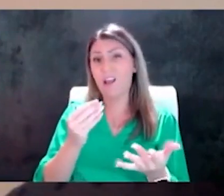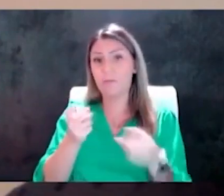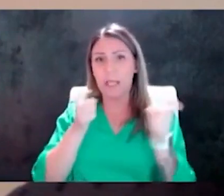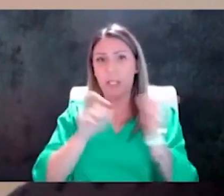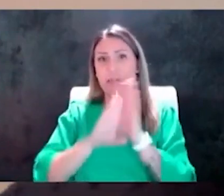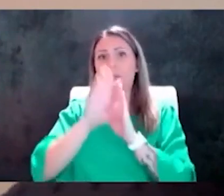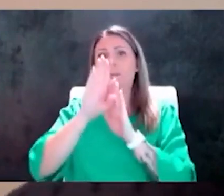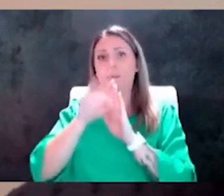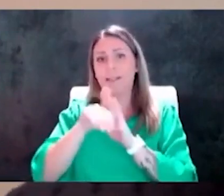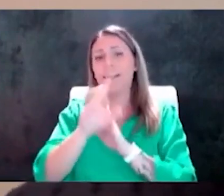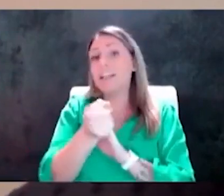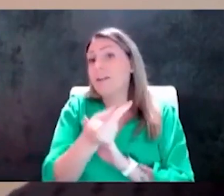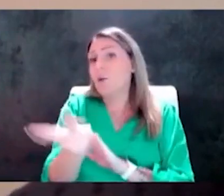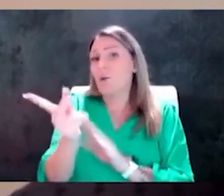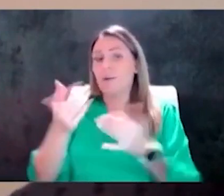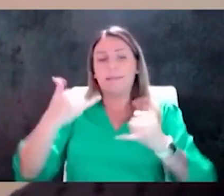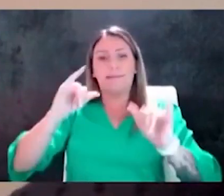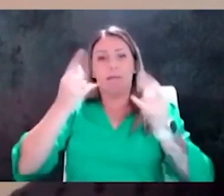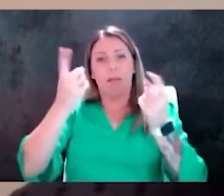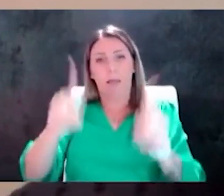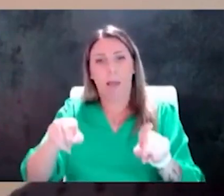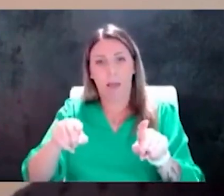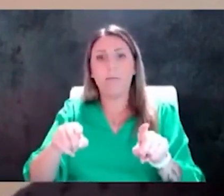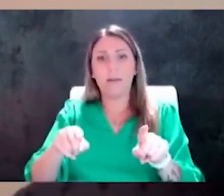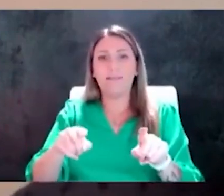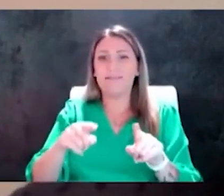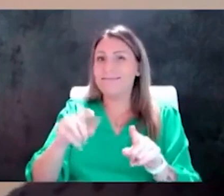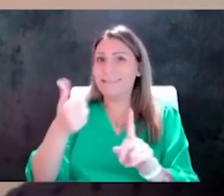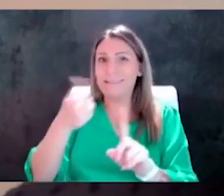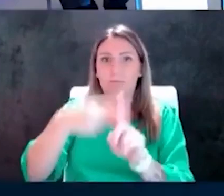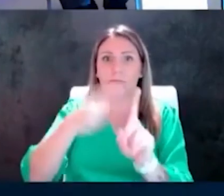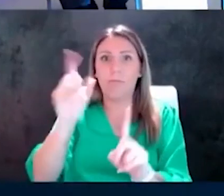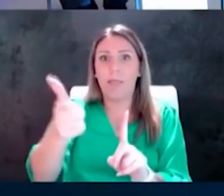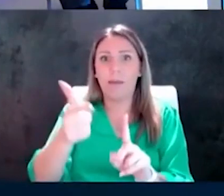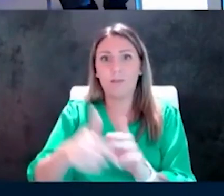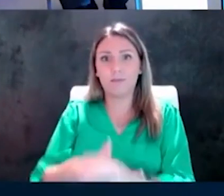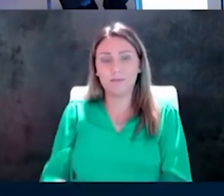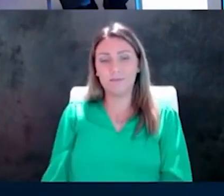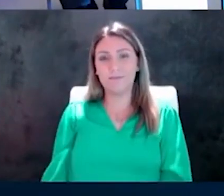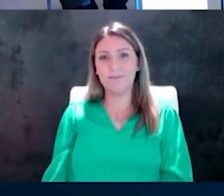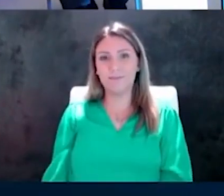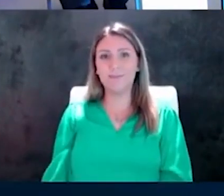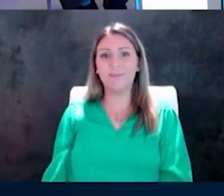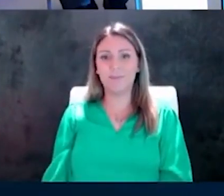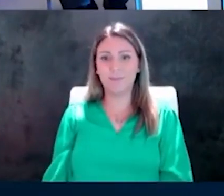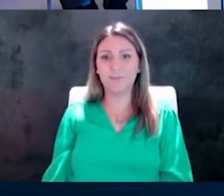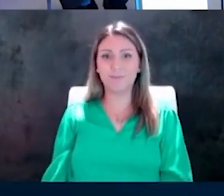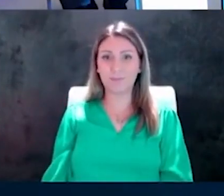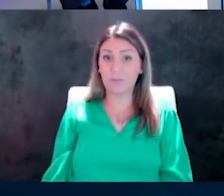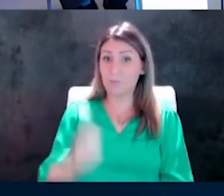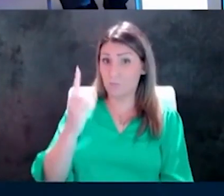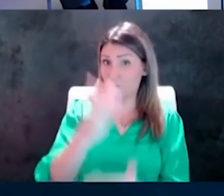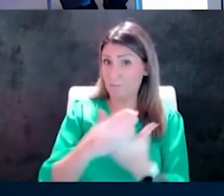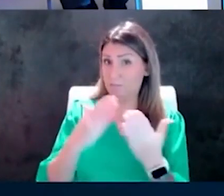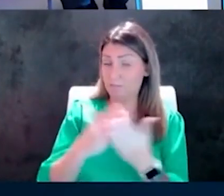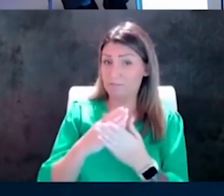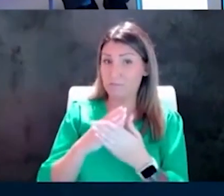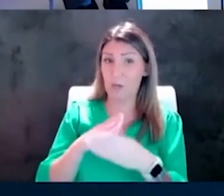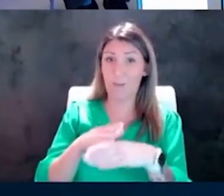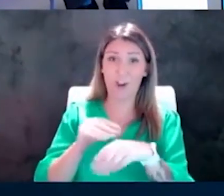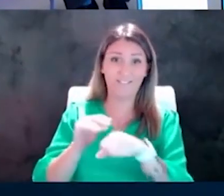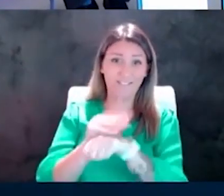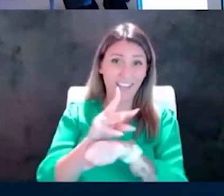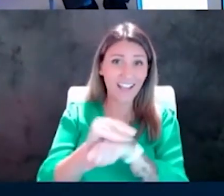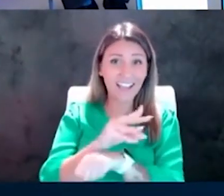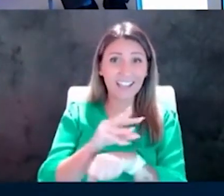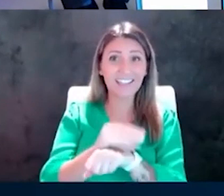are fewer, but they still happen for me too 10 months out. You know, my one piece of advice I'd throw in there, and you can comment because you